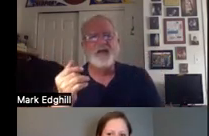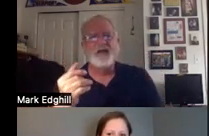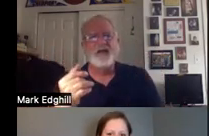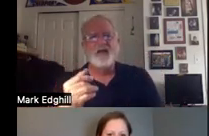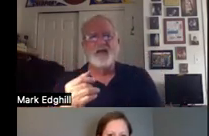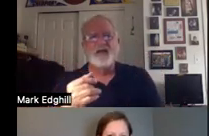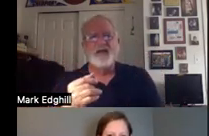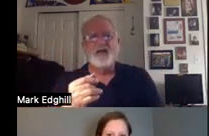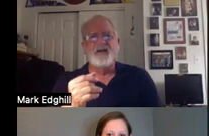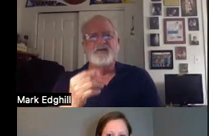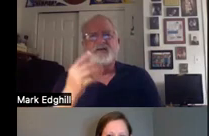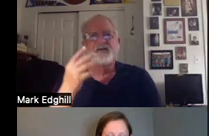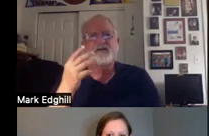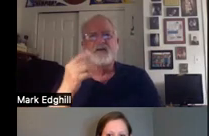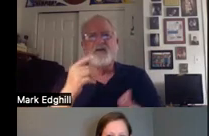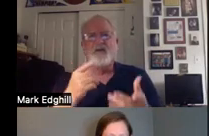so light.